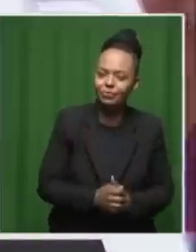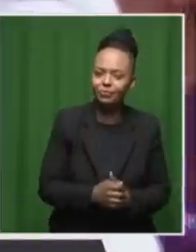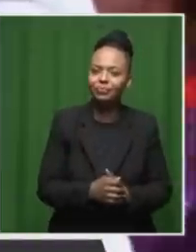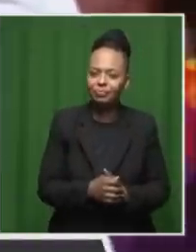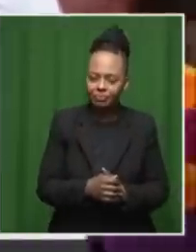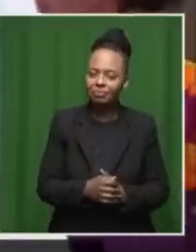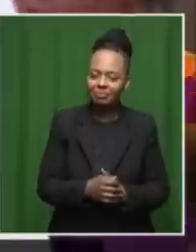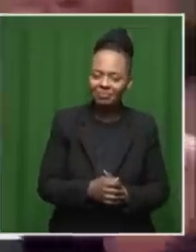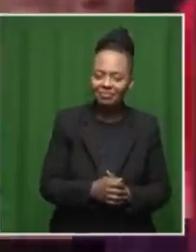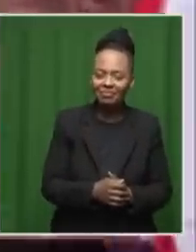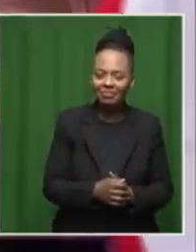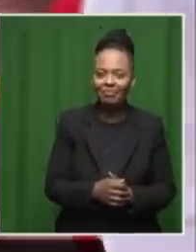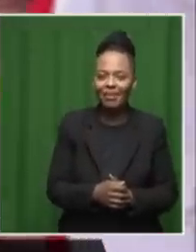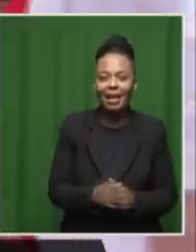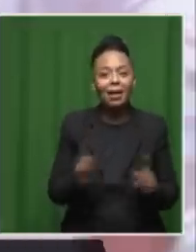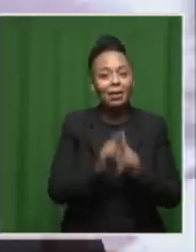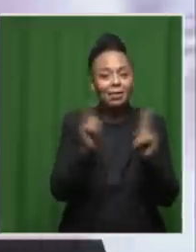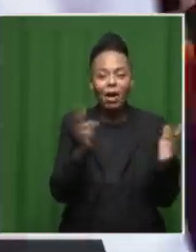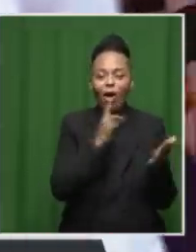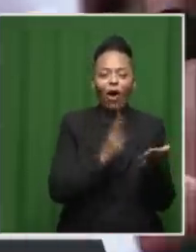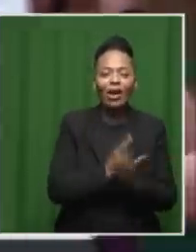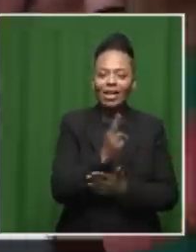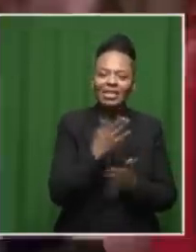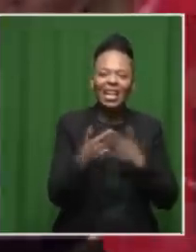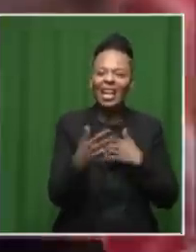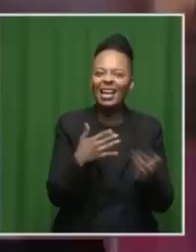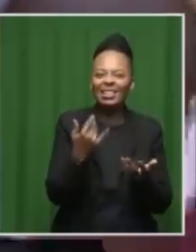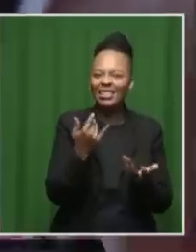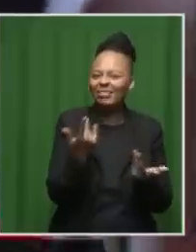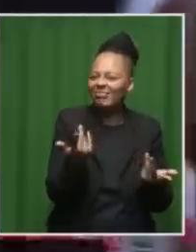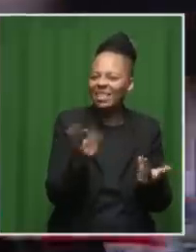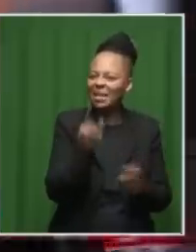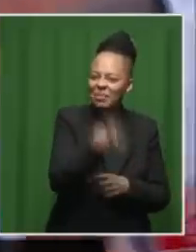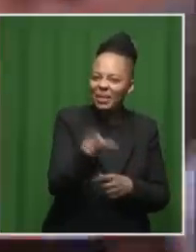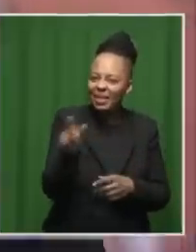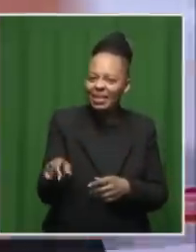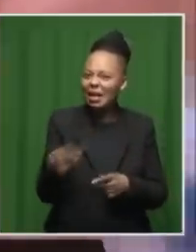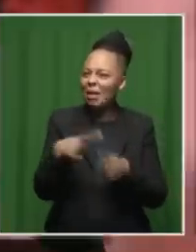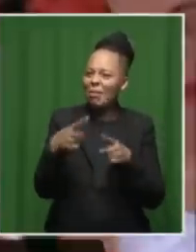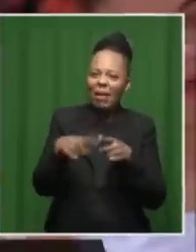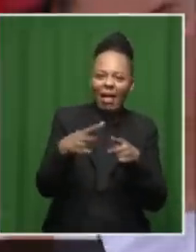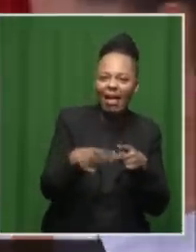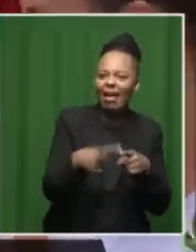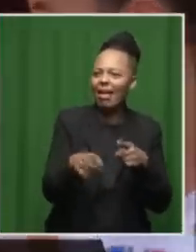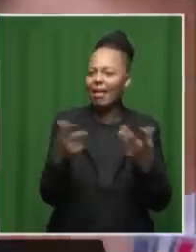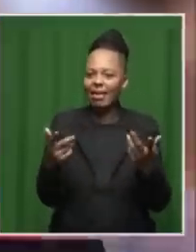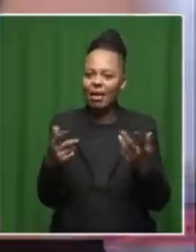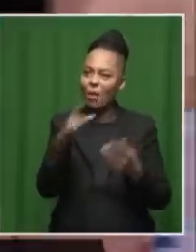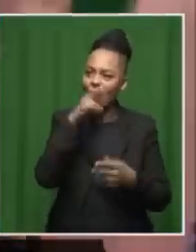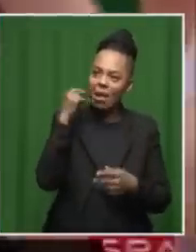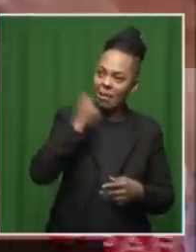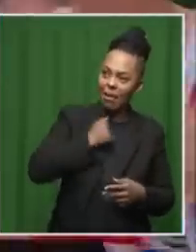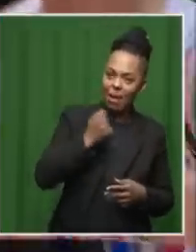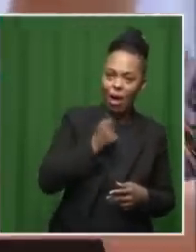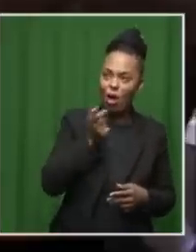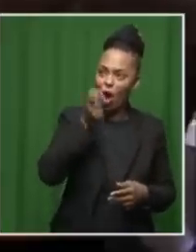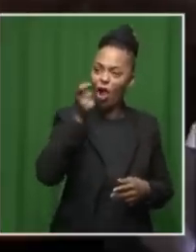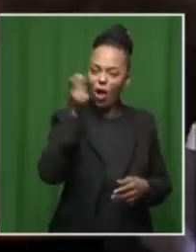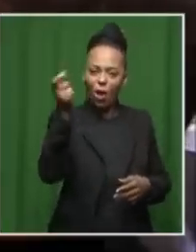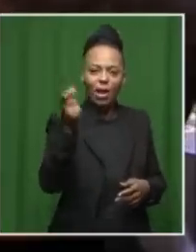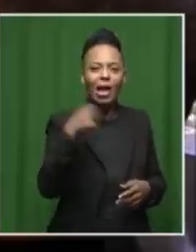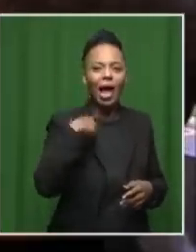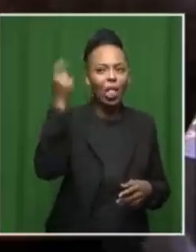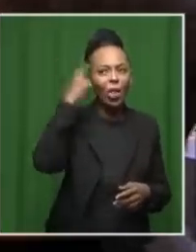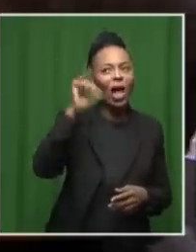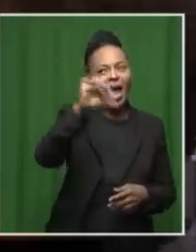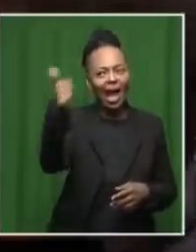nice. but honestly, every single player, when I stood there and my name was called, I would have guessed other players